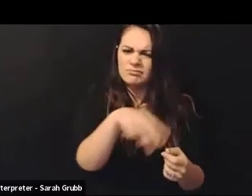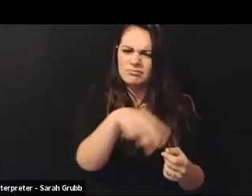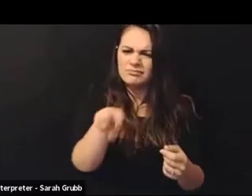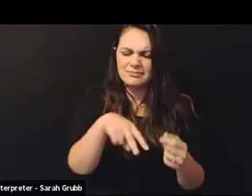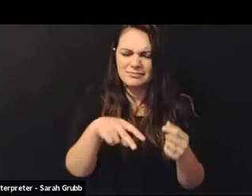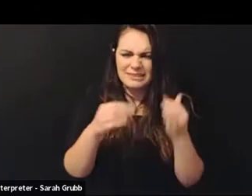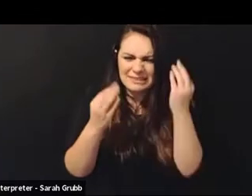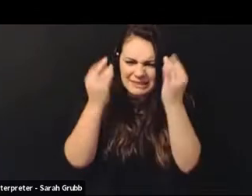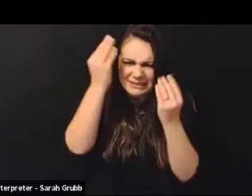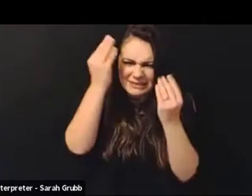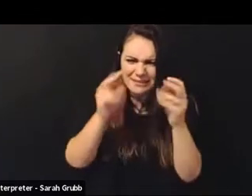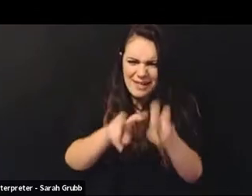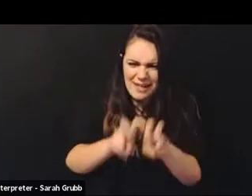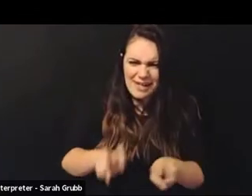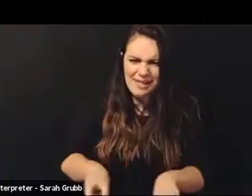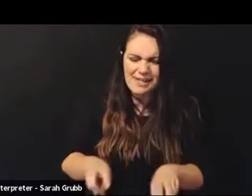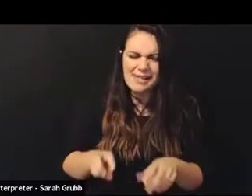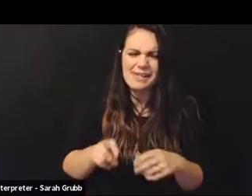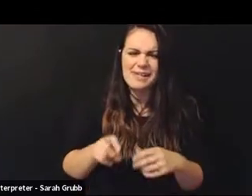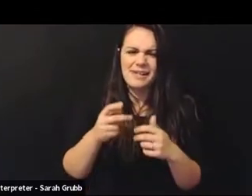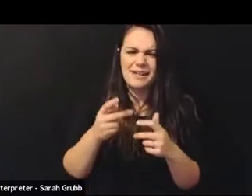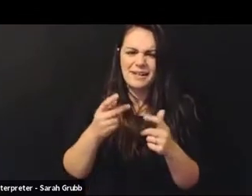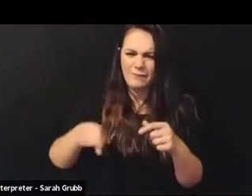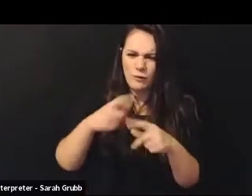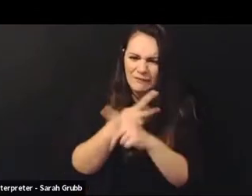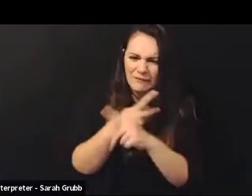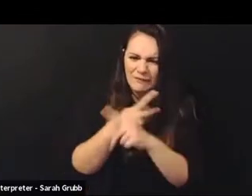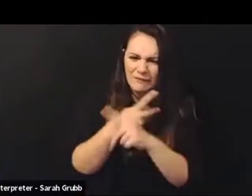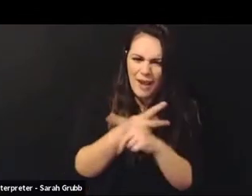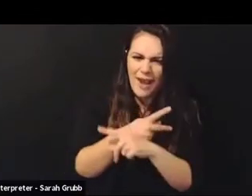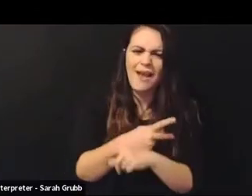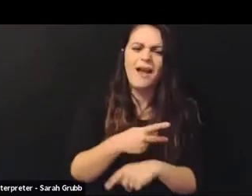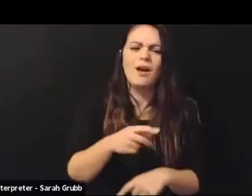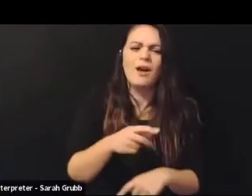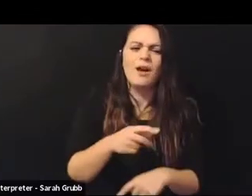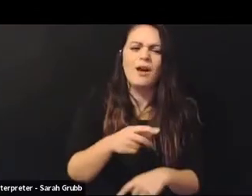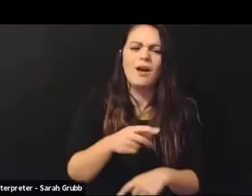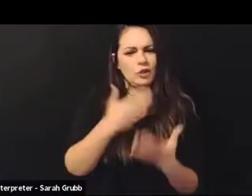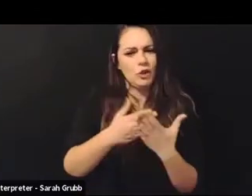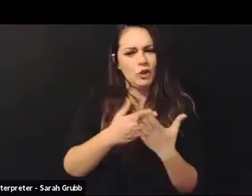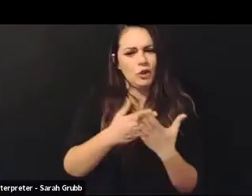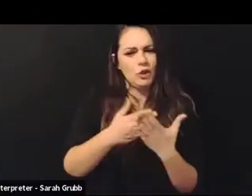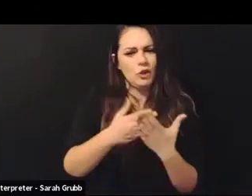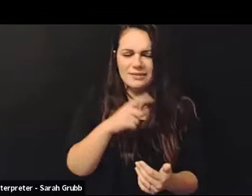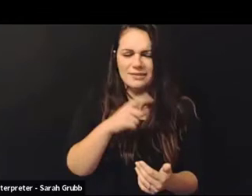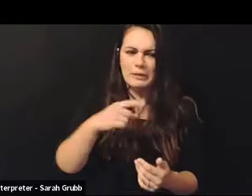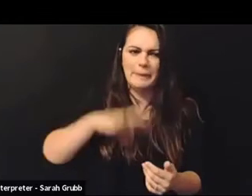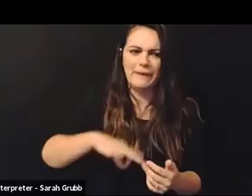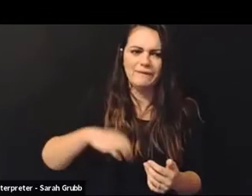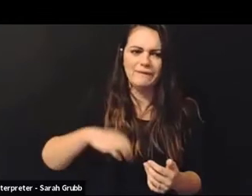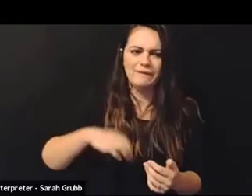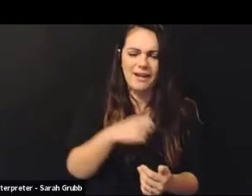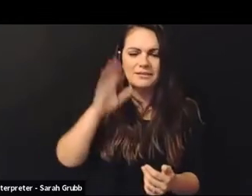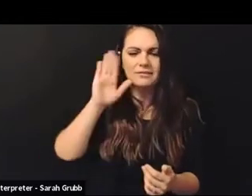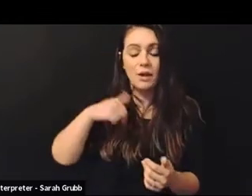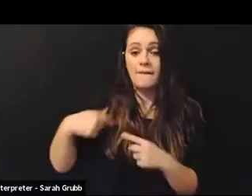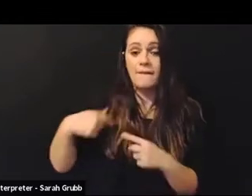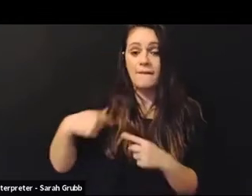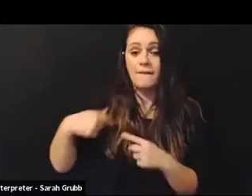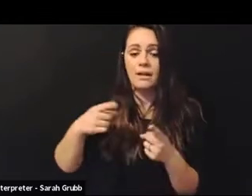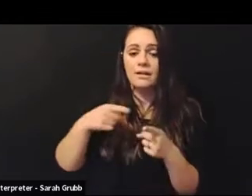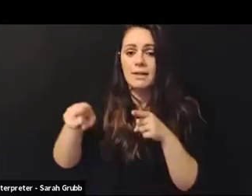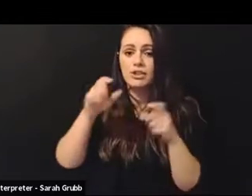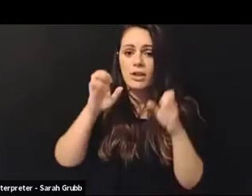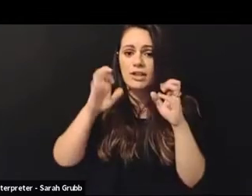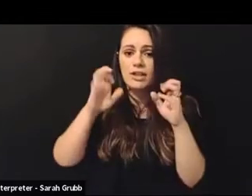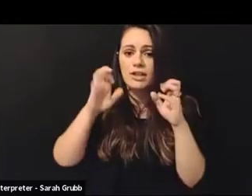also believe really strongly, and I believed this before I even joined the DeafBlind Project, but because I've been a special educator for a long time,